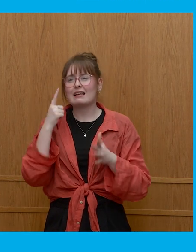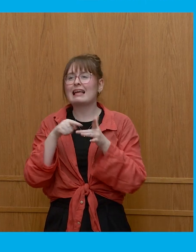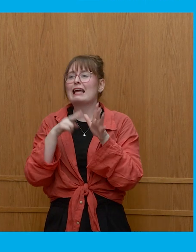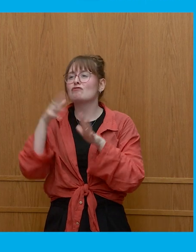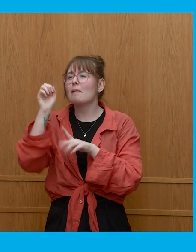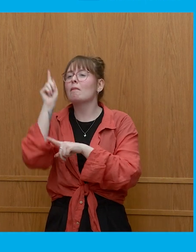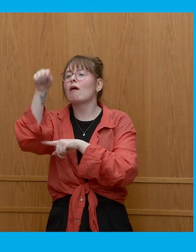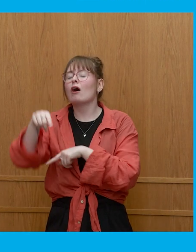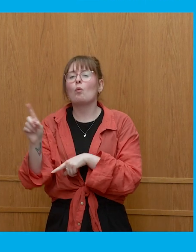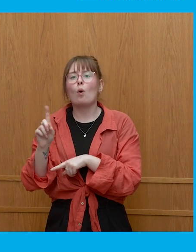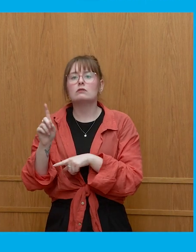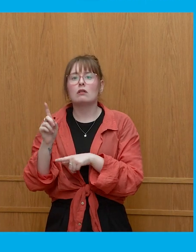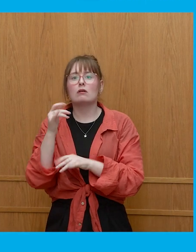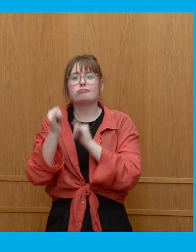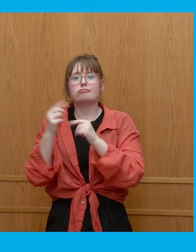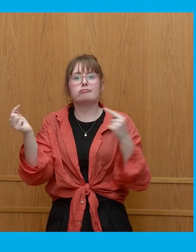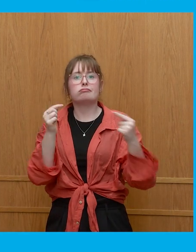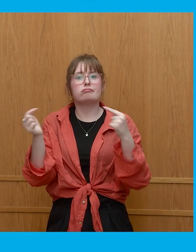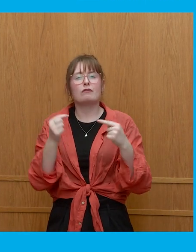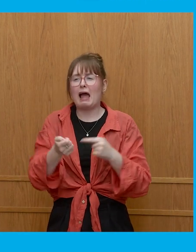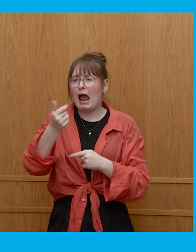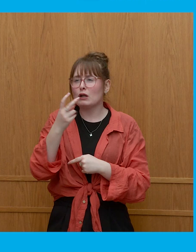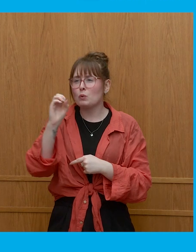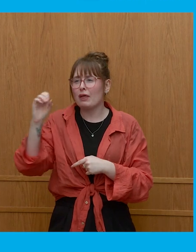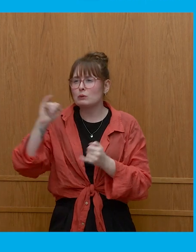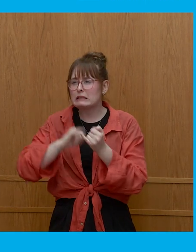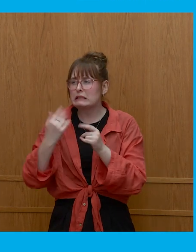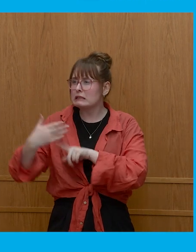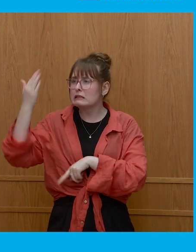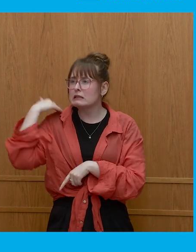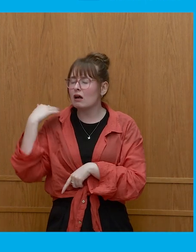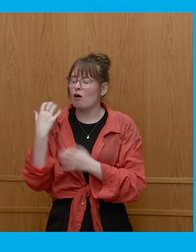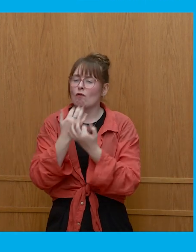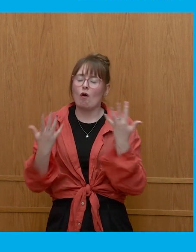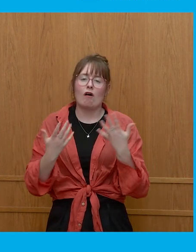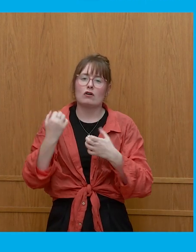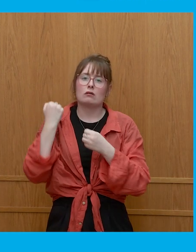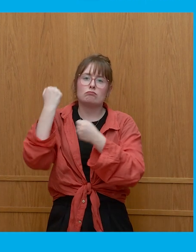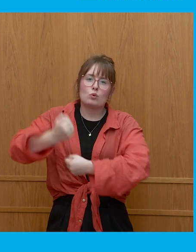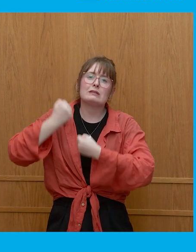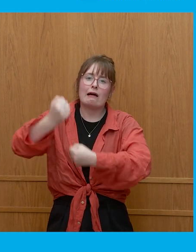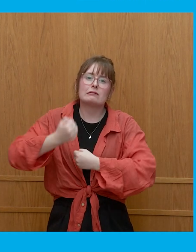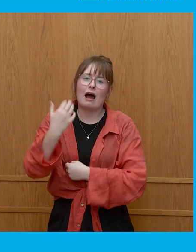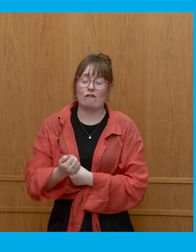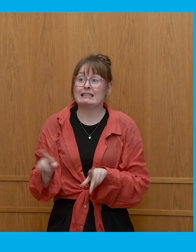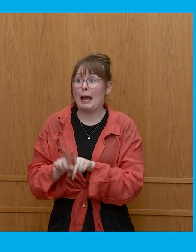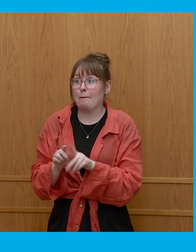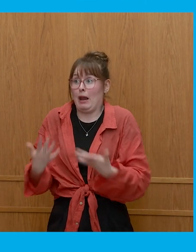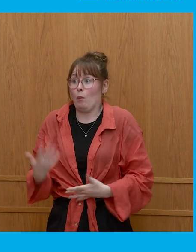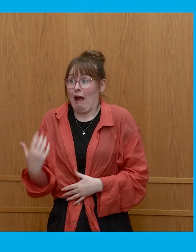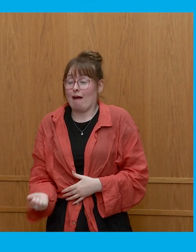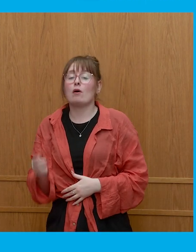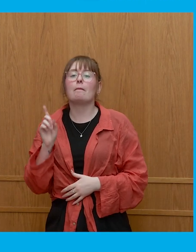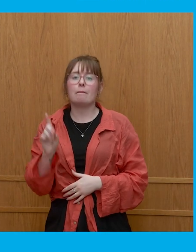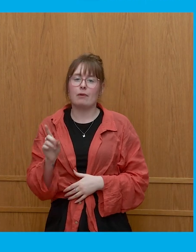what the controversy was back in the early 2000s. But there was some controversy with lots and lots of protesters. Well, you get that now. I see it all. When I